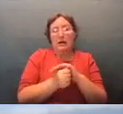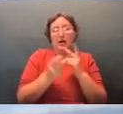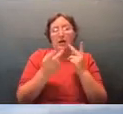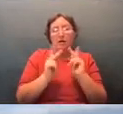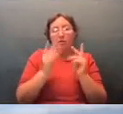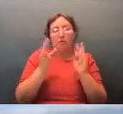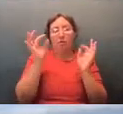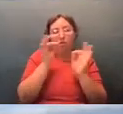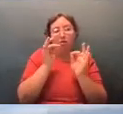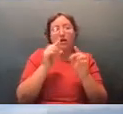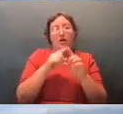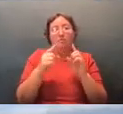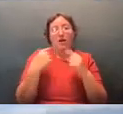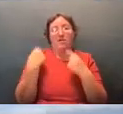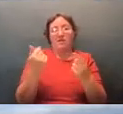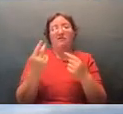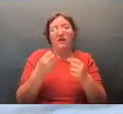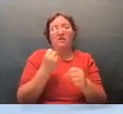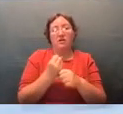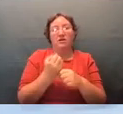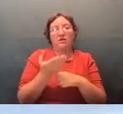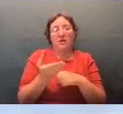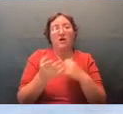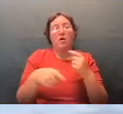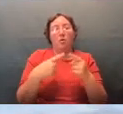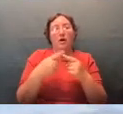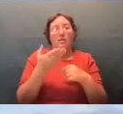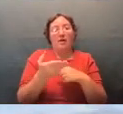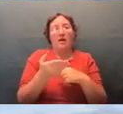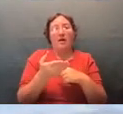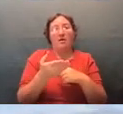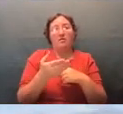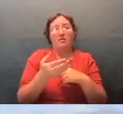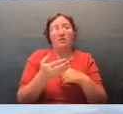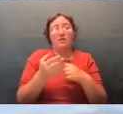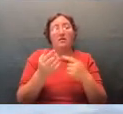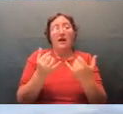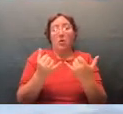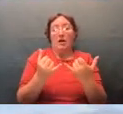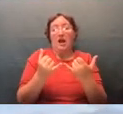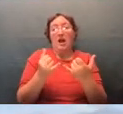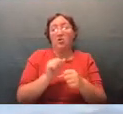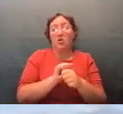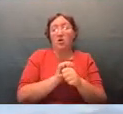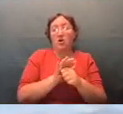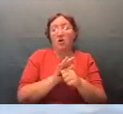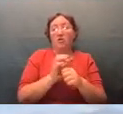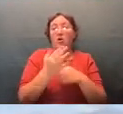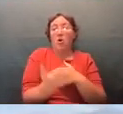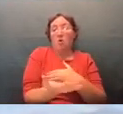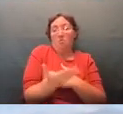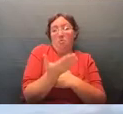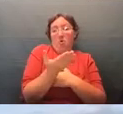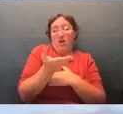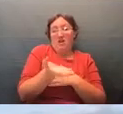know about it. And in the past few years when I've been up there, other than like right now, probably early in the morning, it's